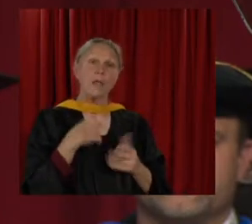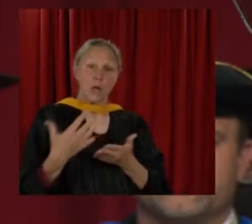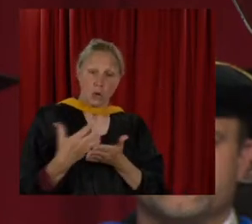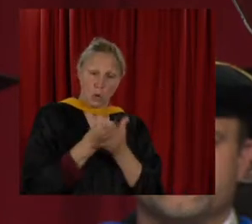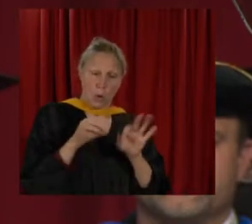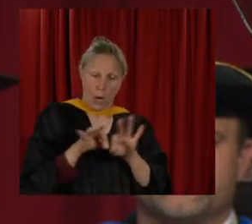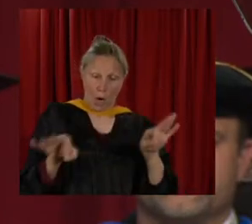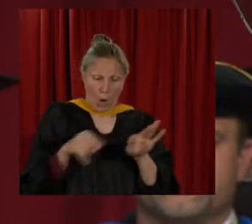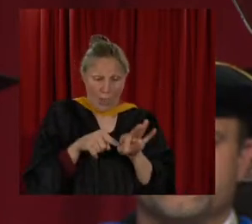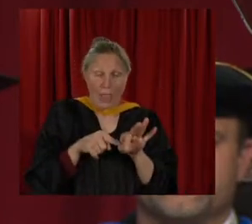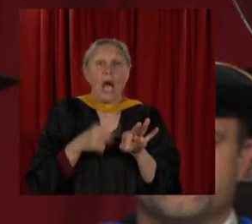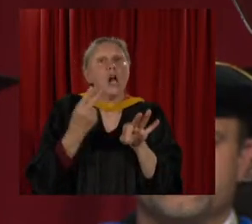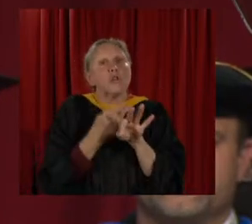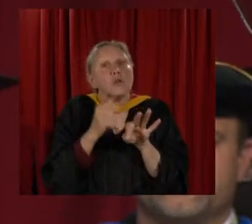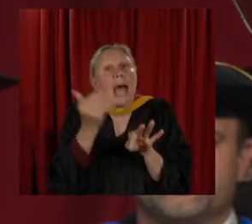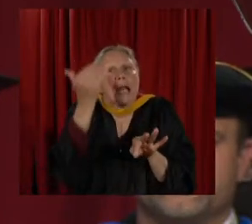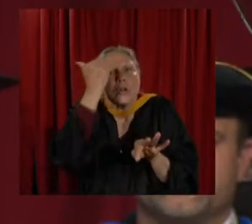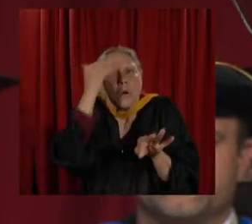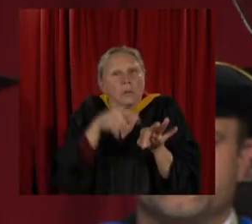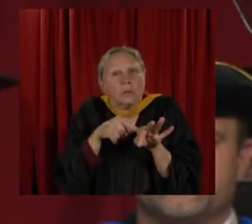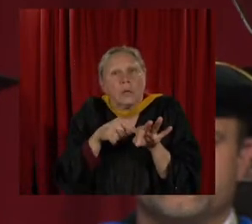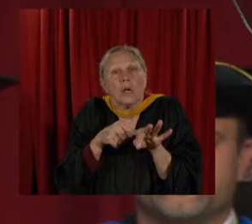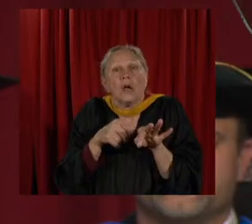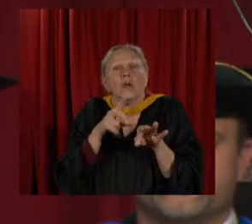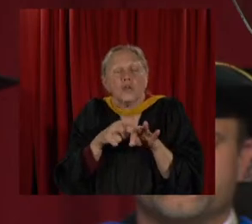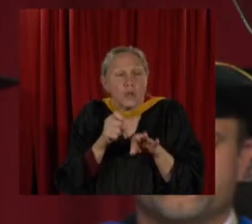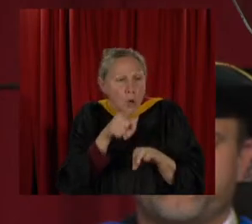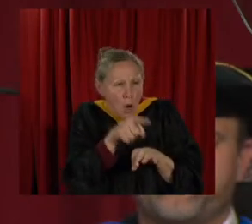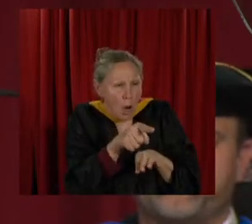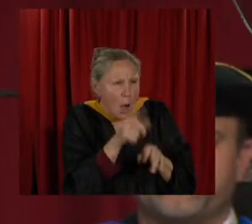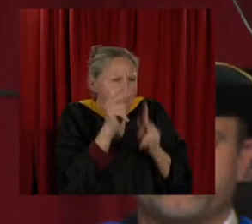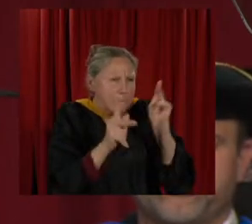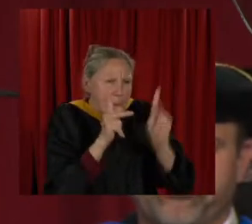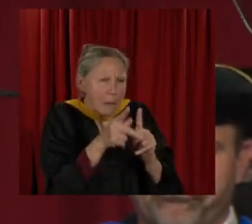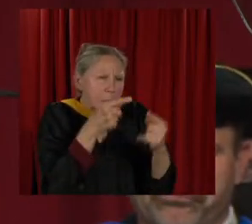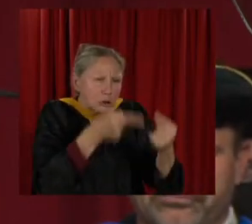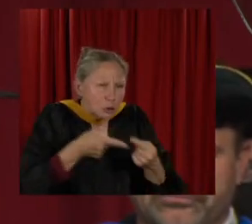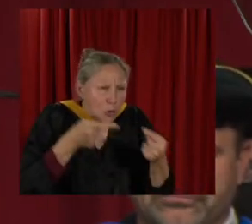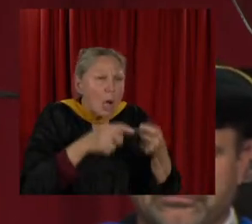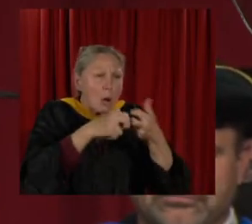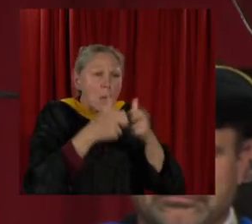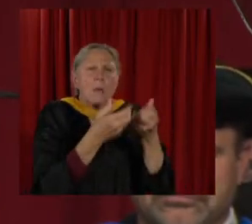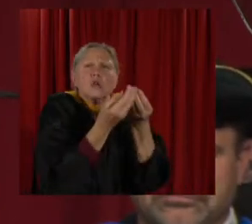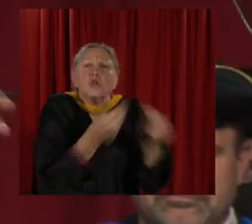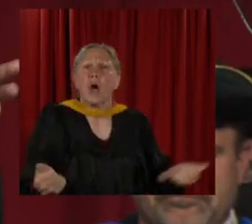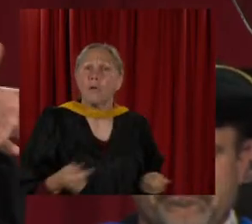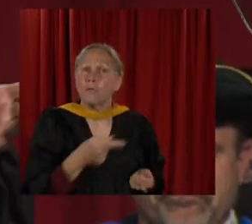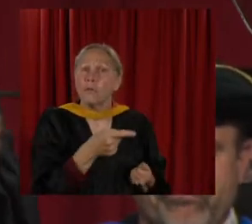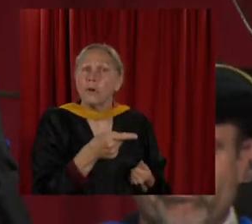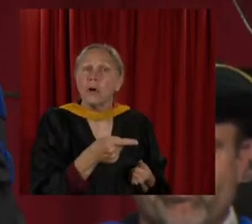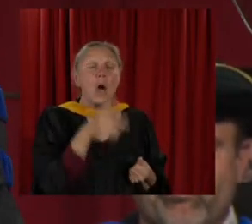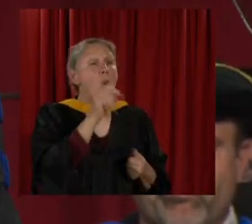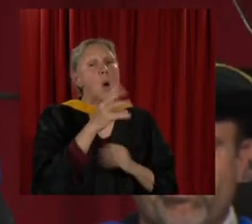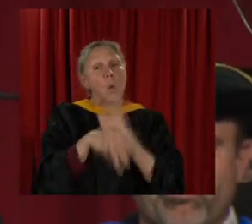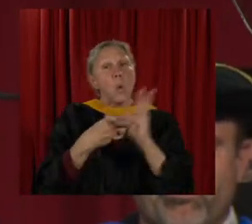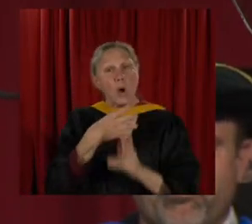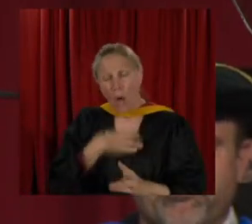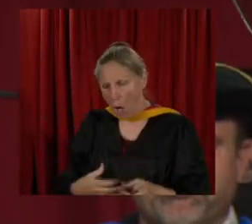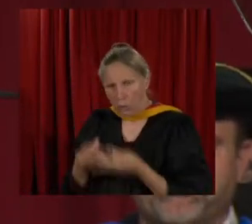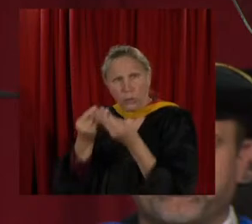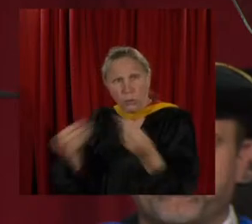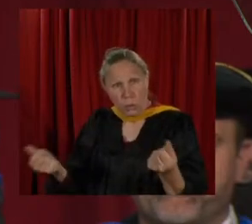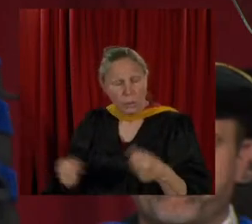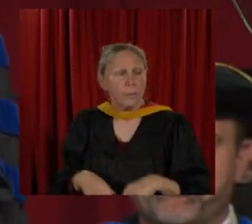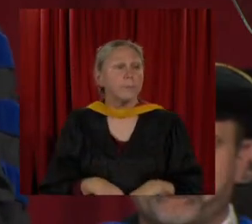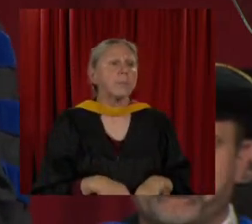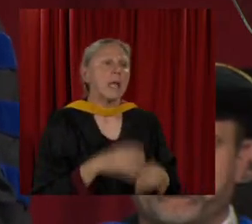degrees and use their knowledge to solve human dilemmas and problems, to eliminate world hunger, to